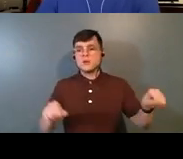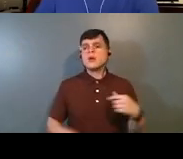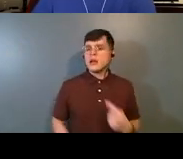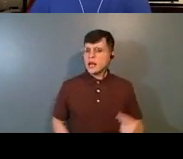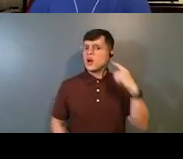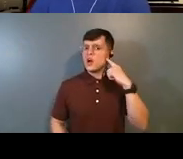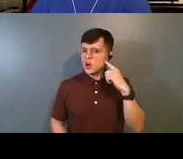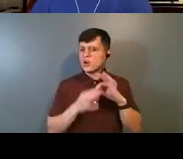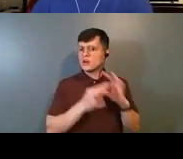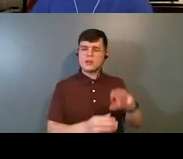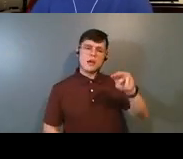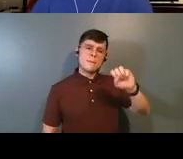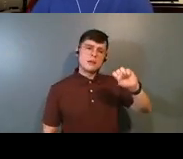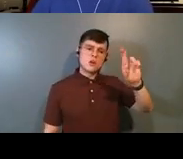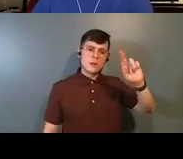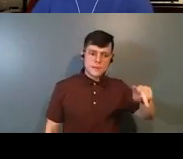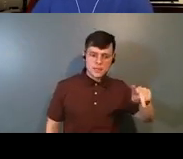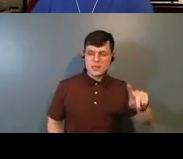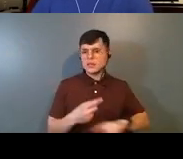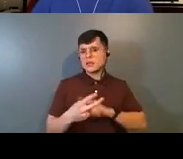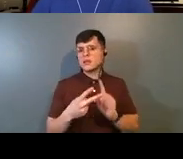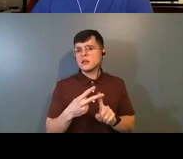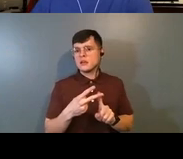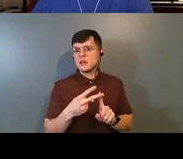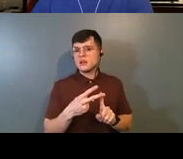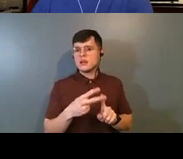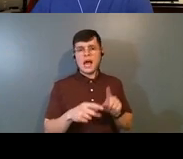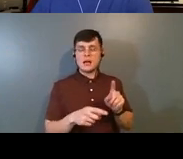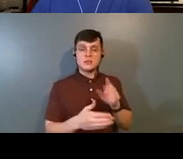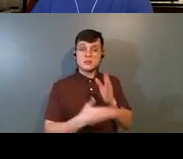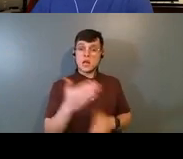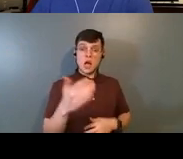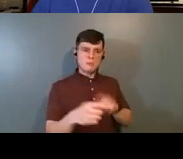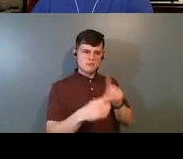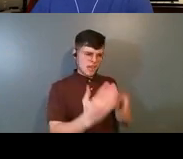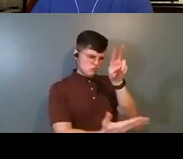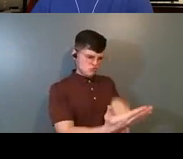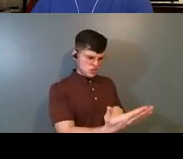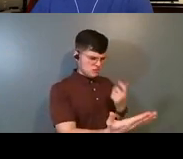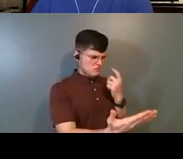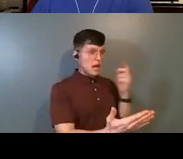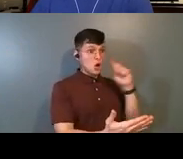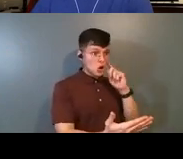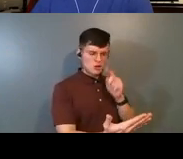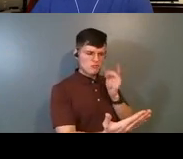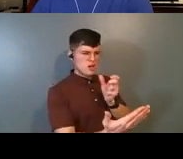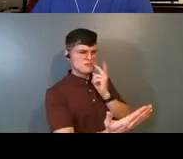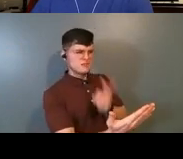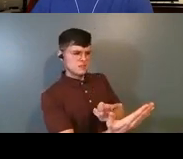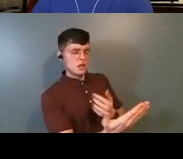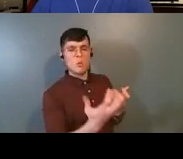about MSRP and like stuff we can't read here. Something I heard some stuff we didn't see on the screen. It's something I'm going to